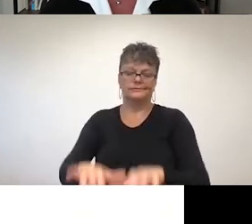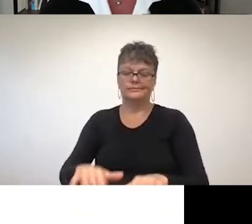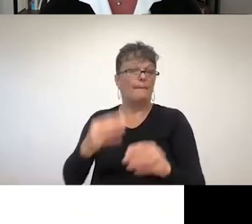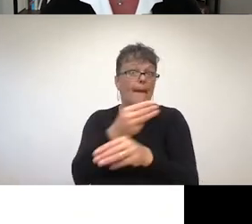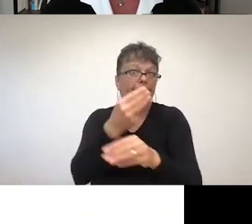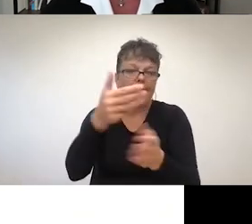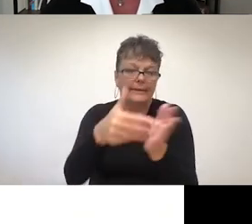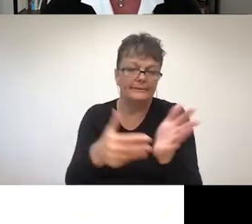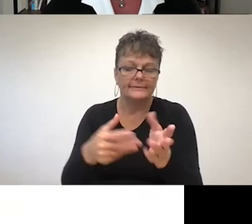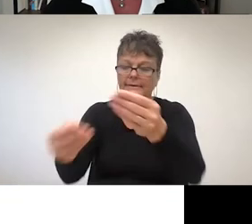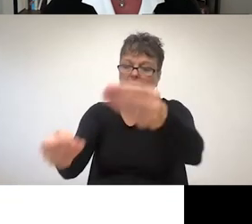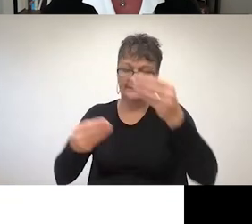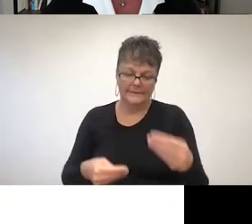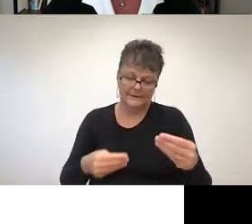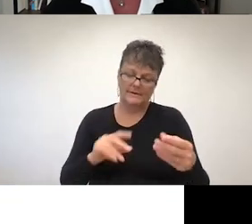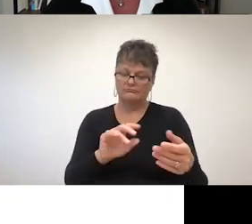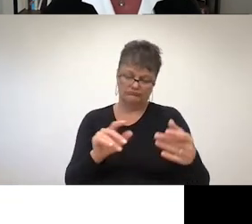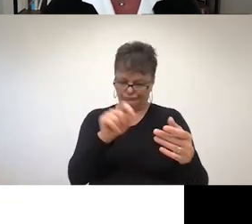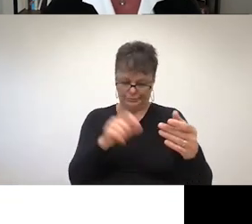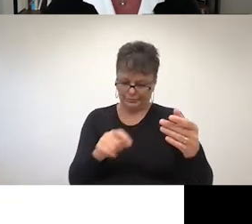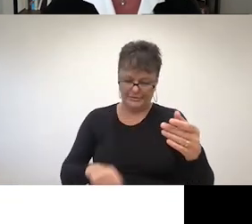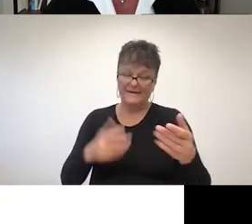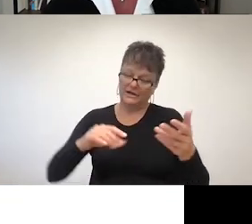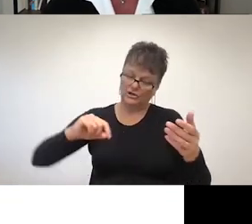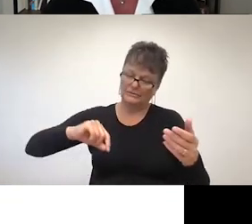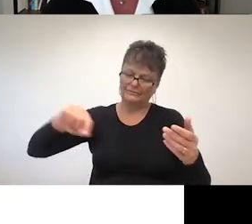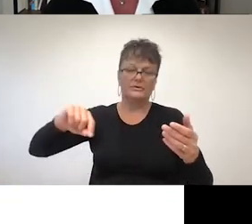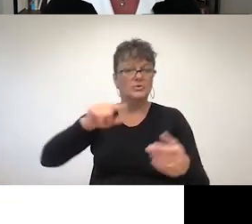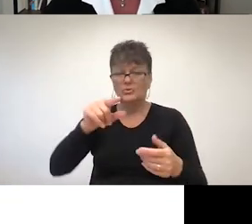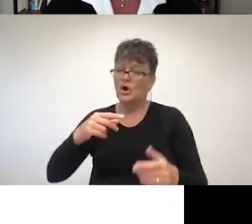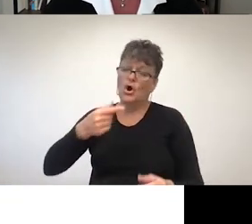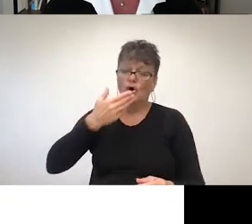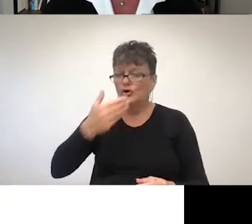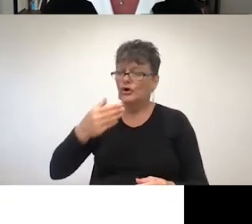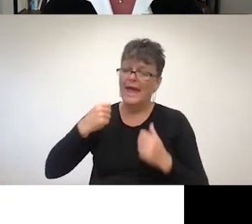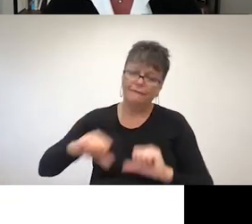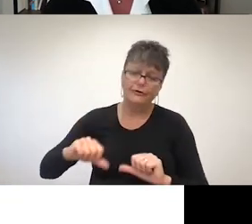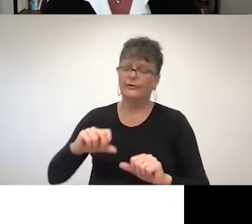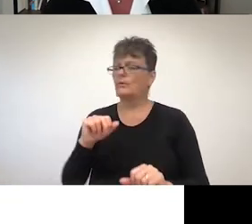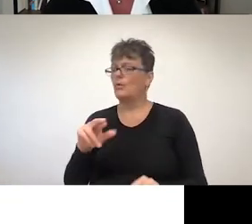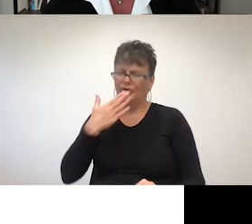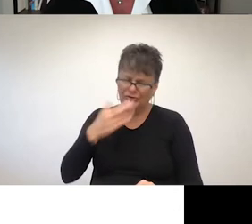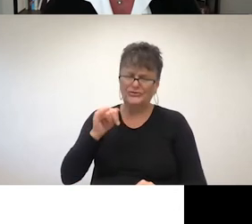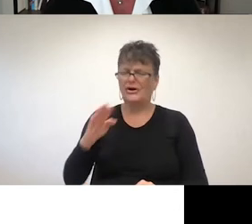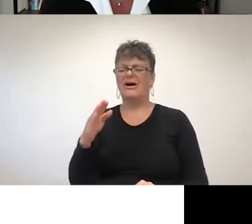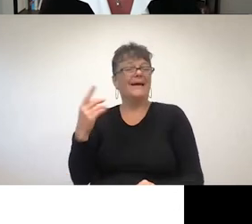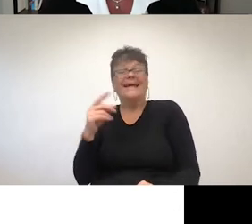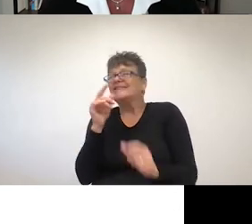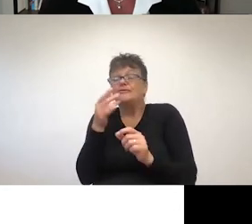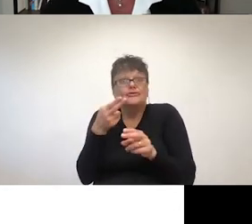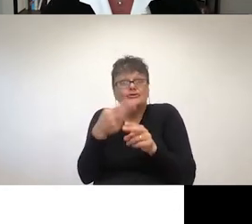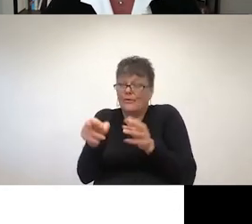on paper and just adding a quick little note in the margin to say, good effort, or wow, great job, or anything like that. You know,